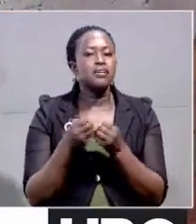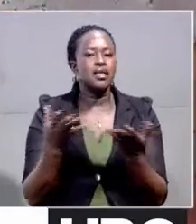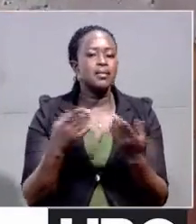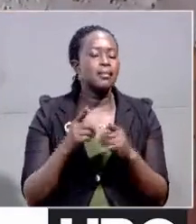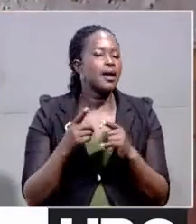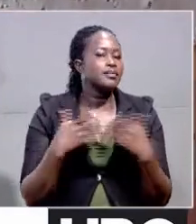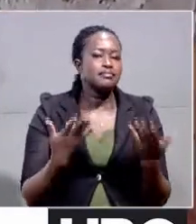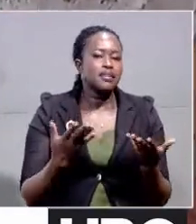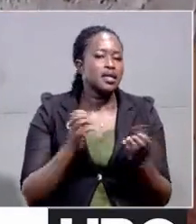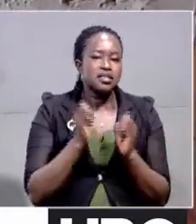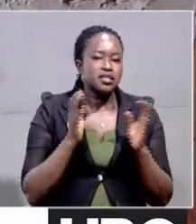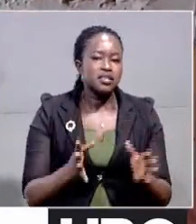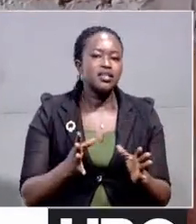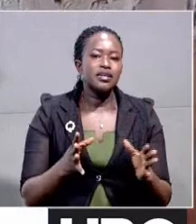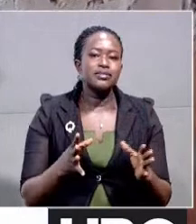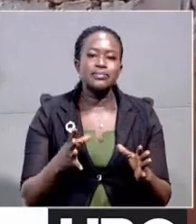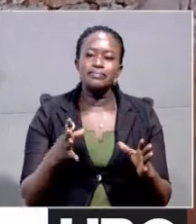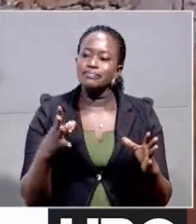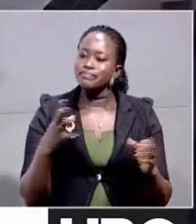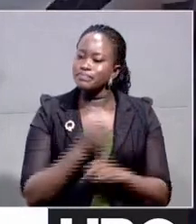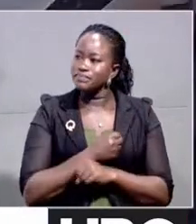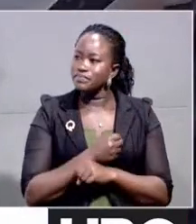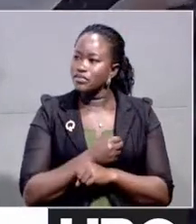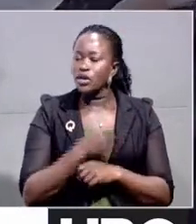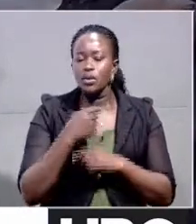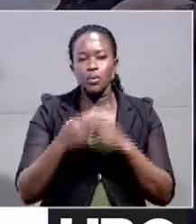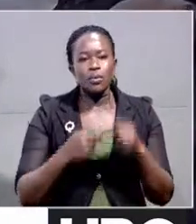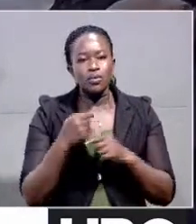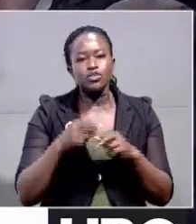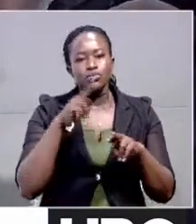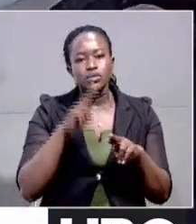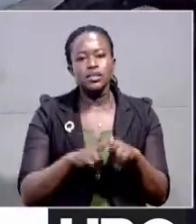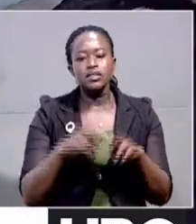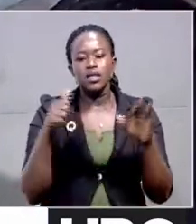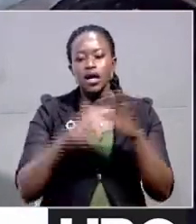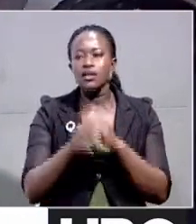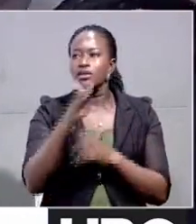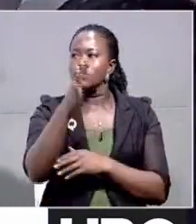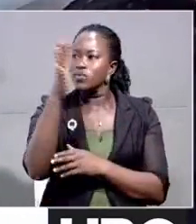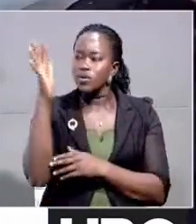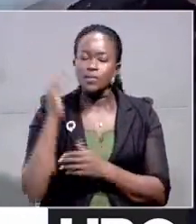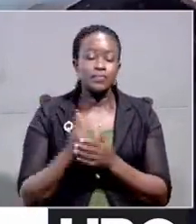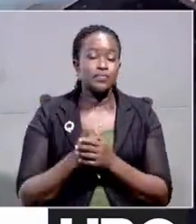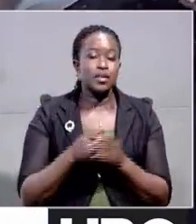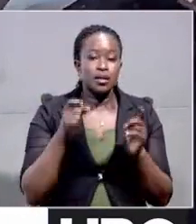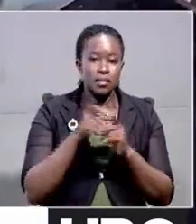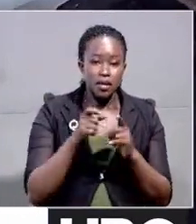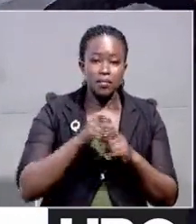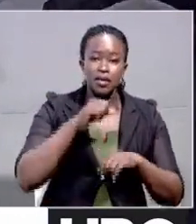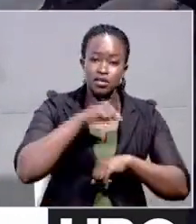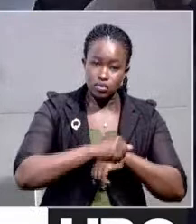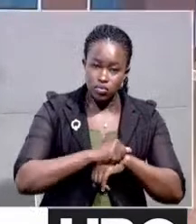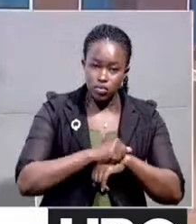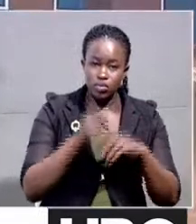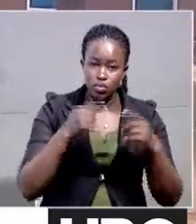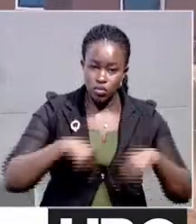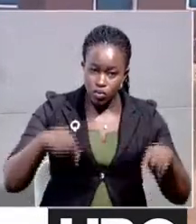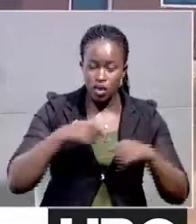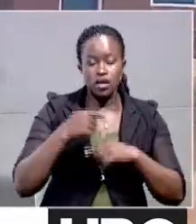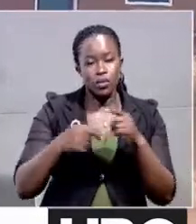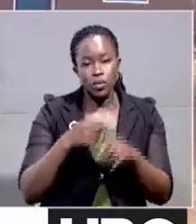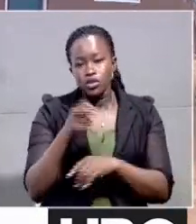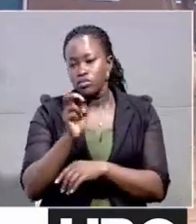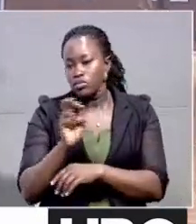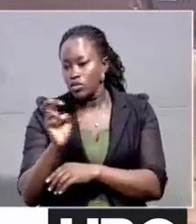but teachers were comfortably sitting under the trees. In primary schools that we managed to monitor,